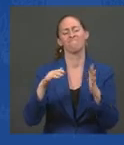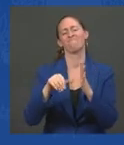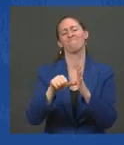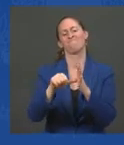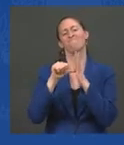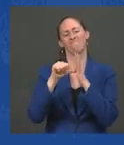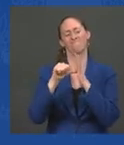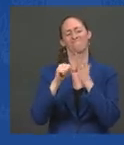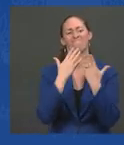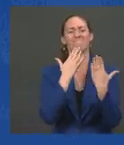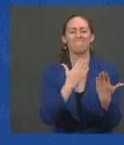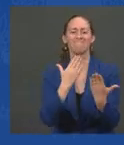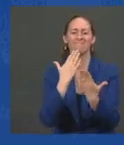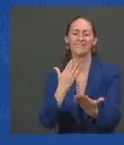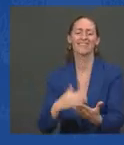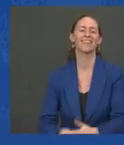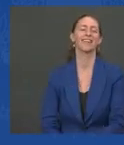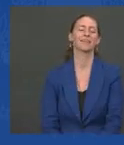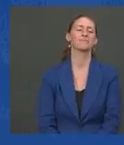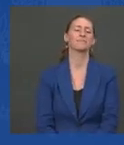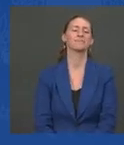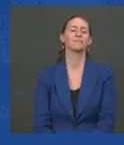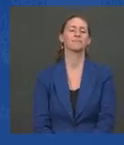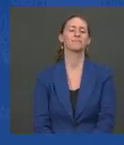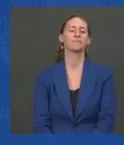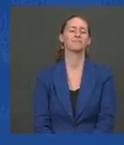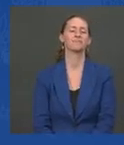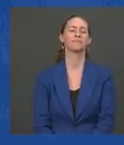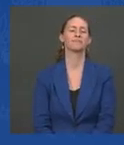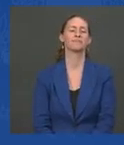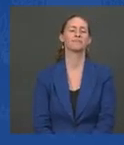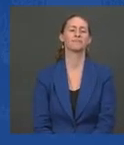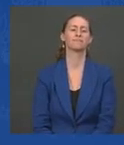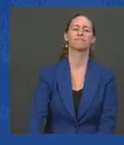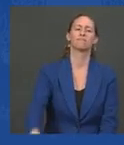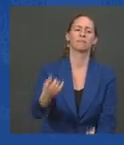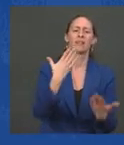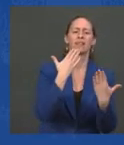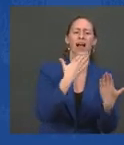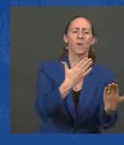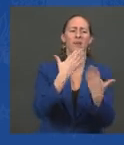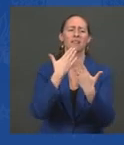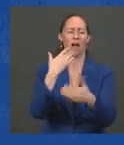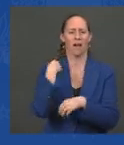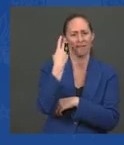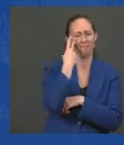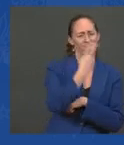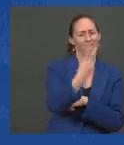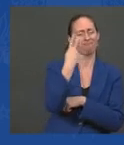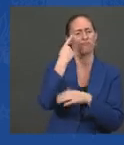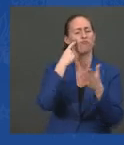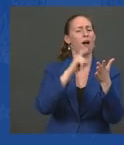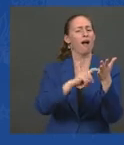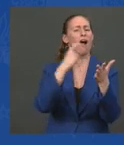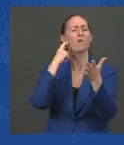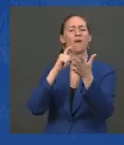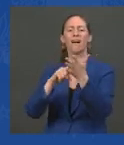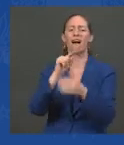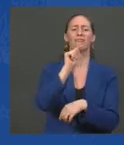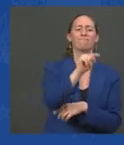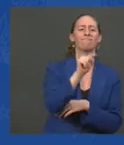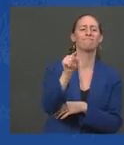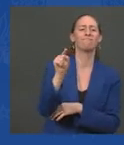And to everyone here today, thank you. There are so many leaders who are here. And as we all know, this